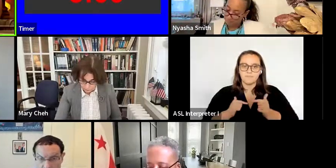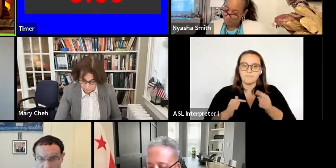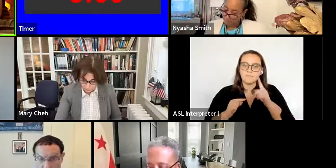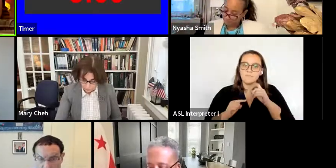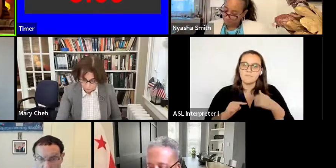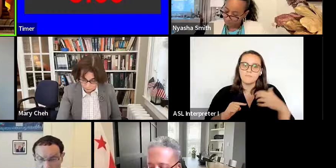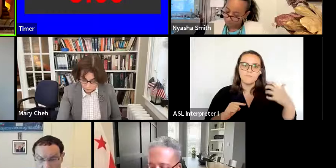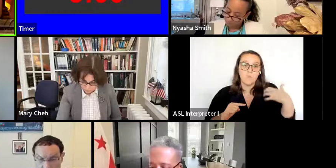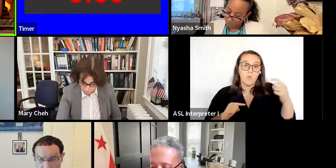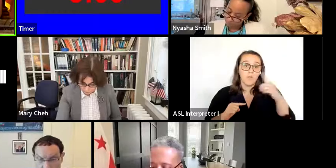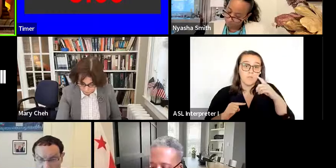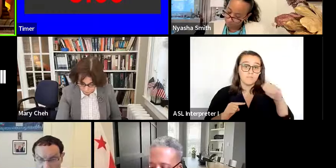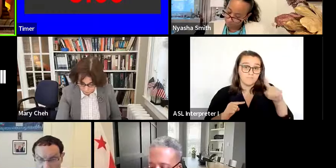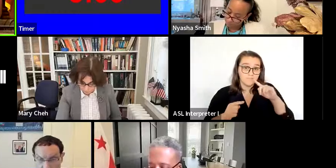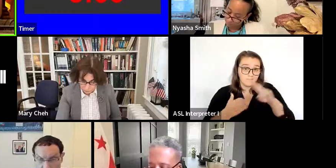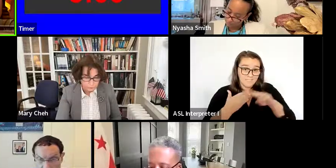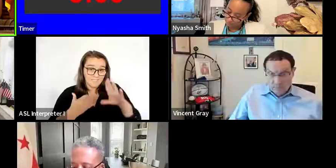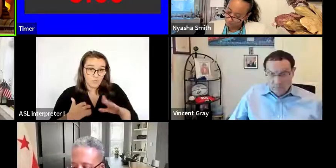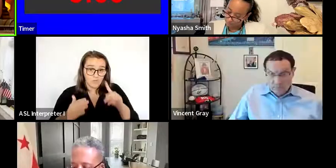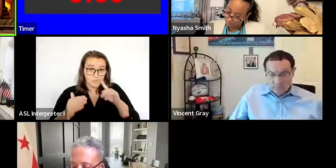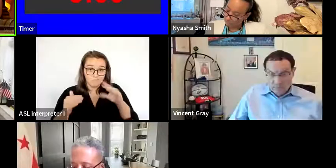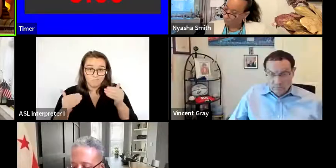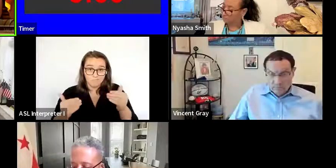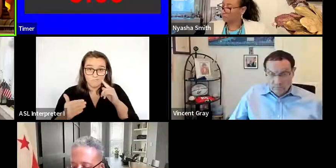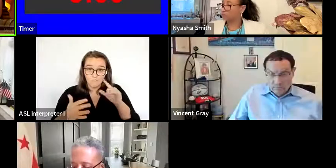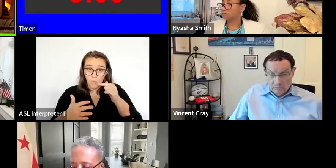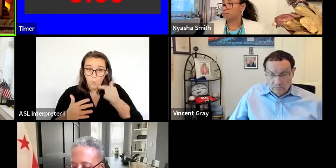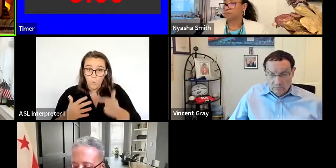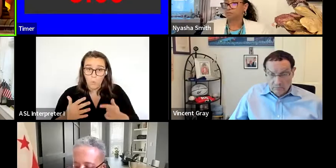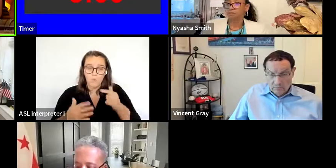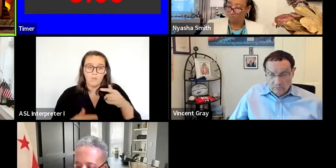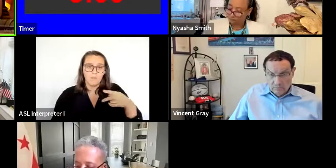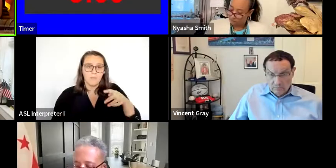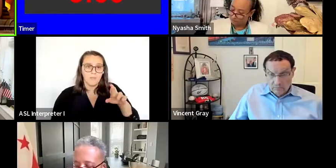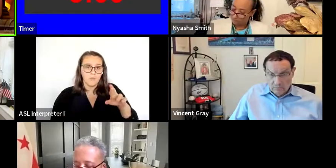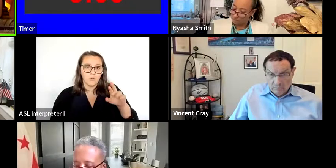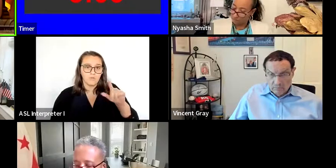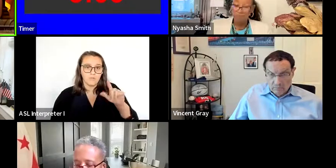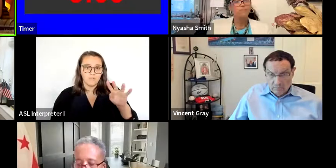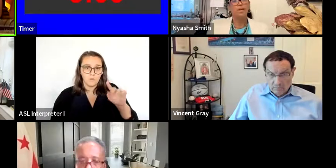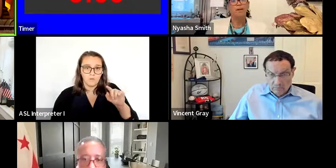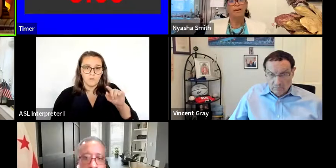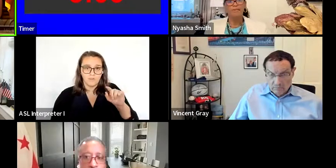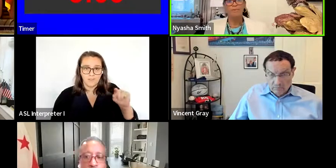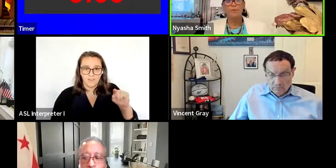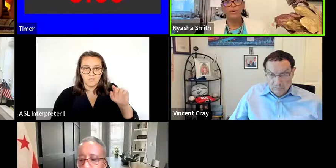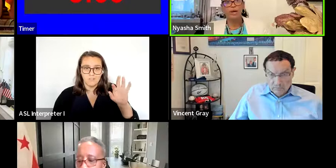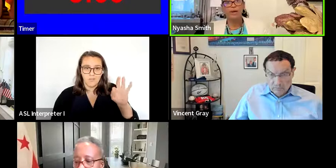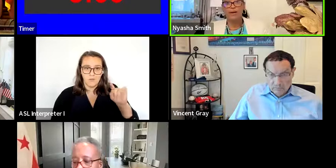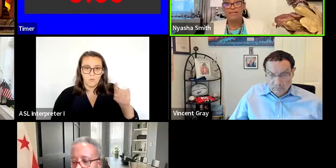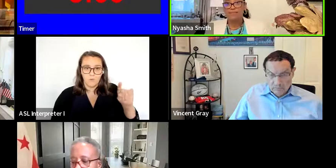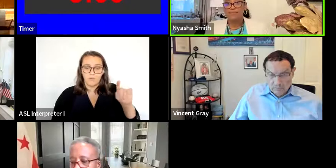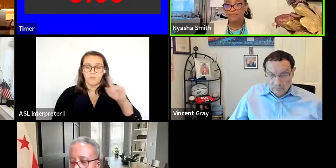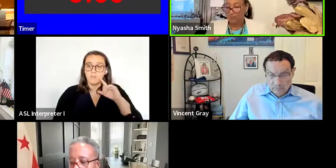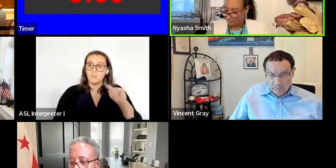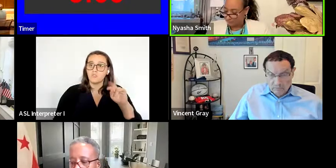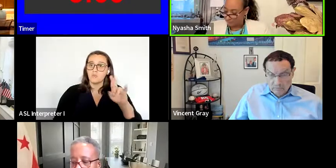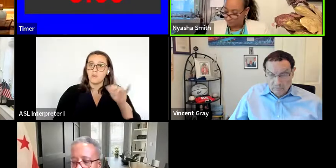Madam Secretary, would you call the roll? The vote is on PR 24-911. Councilmember Trayon